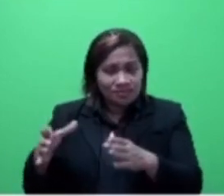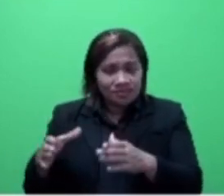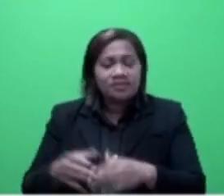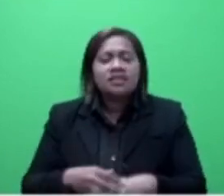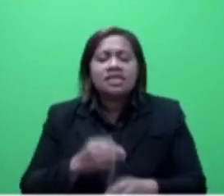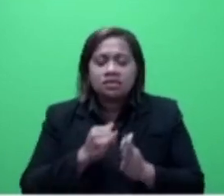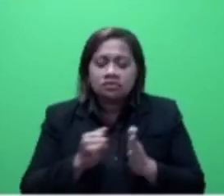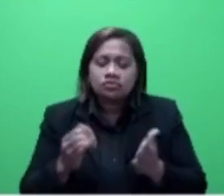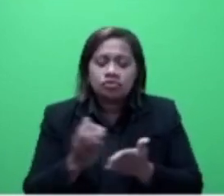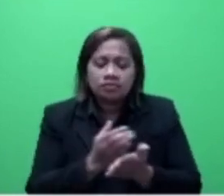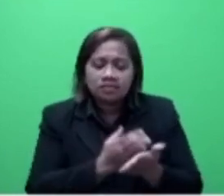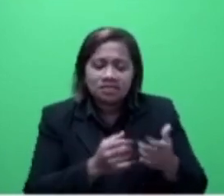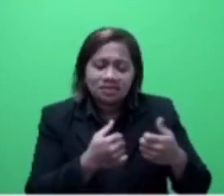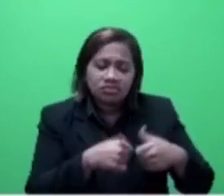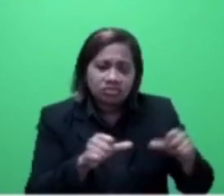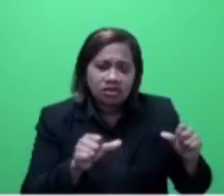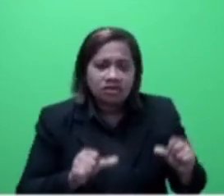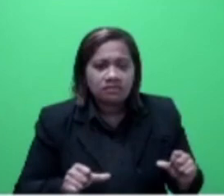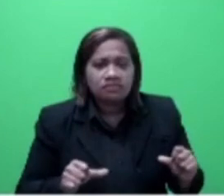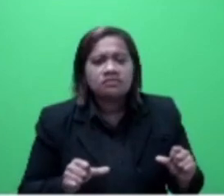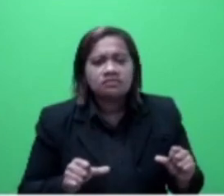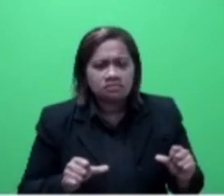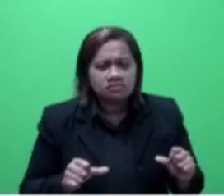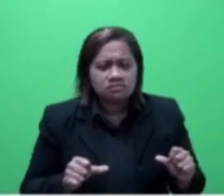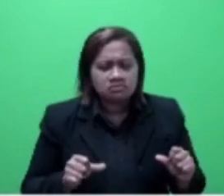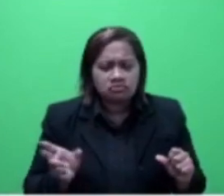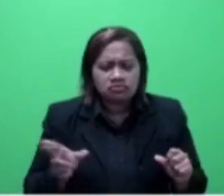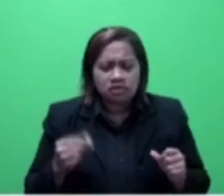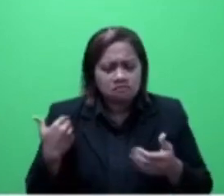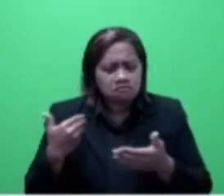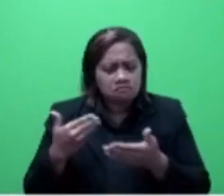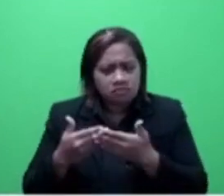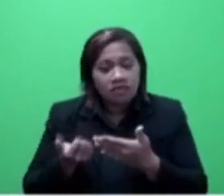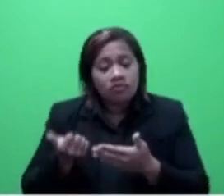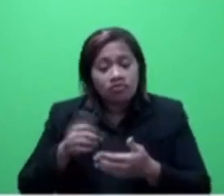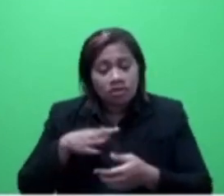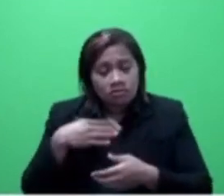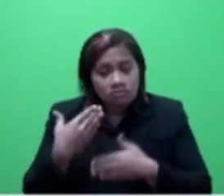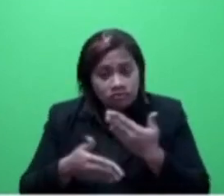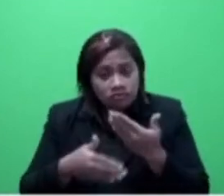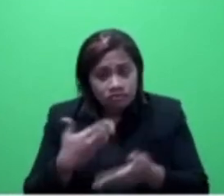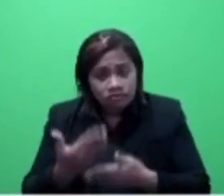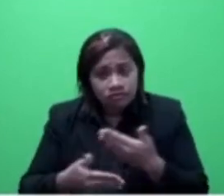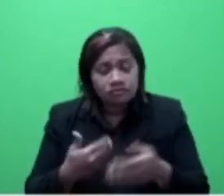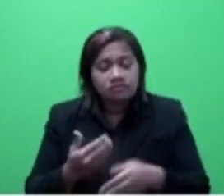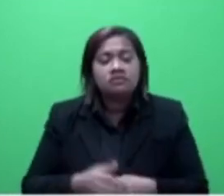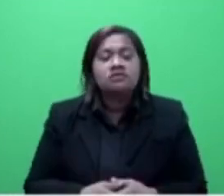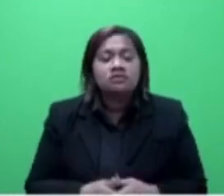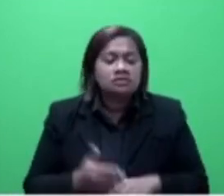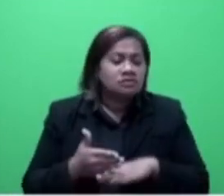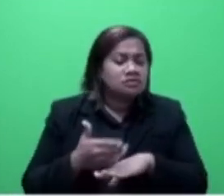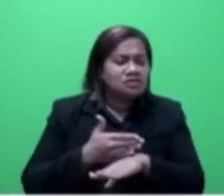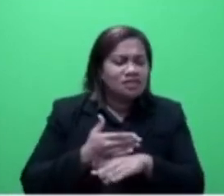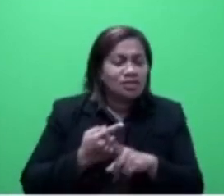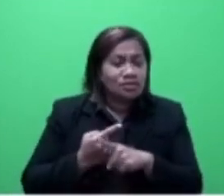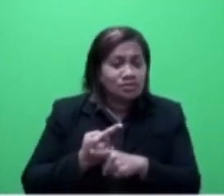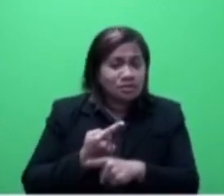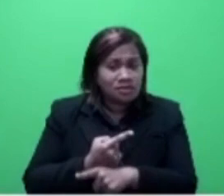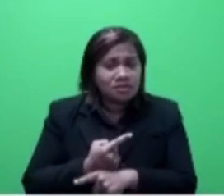and agriculture. It has done so. And as alluded to earlier on in the week, sir, the bank